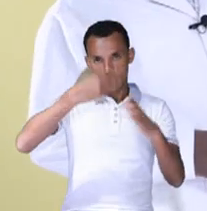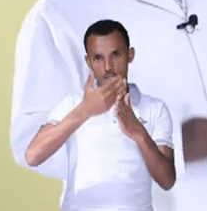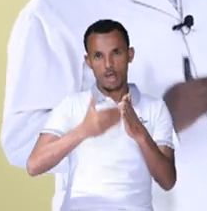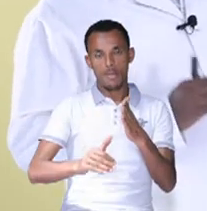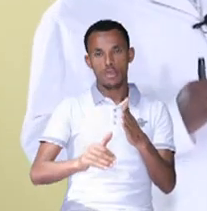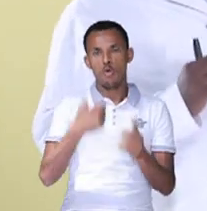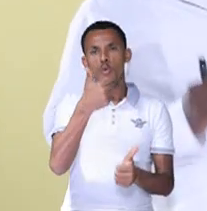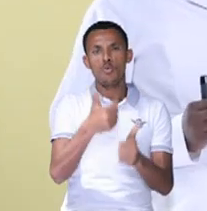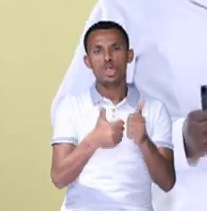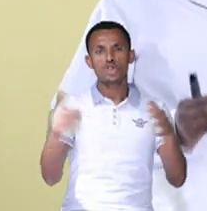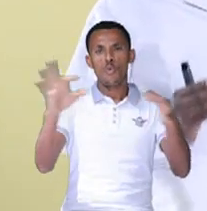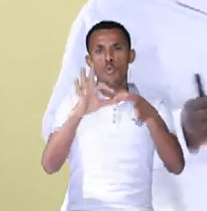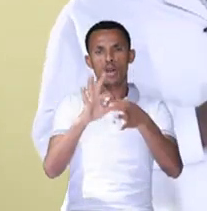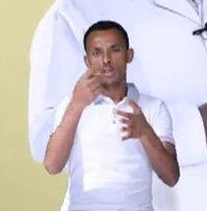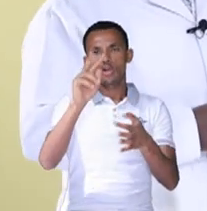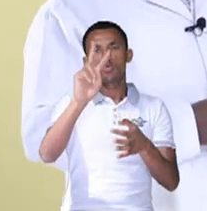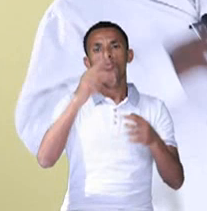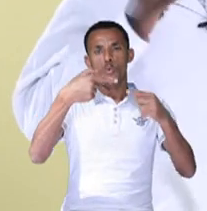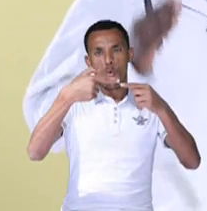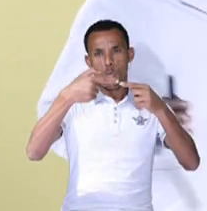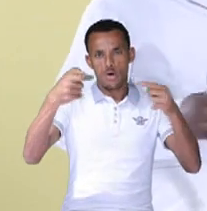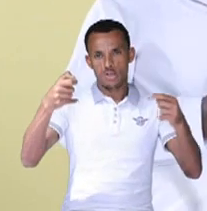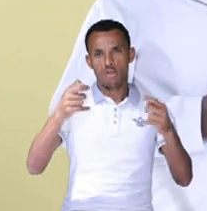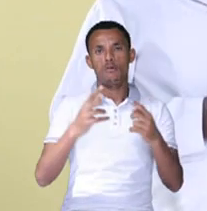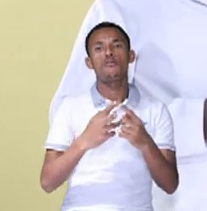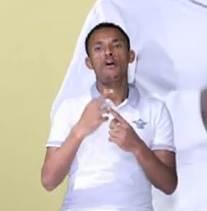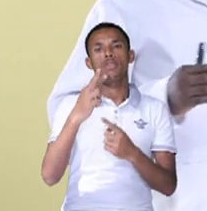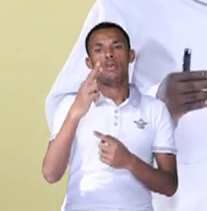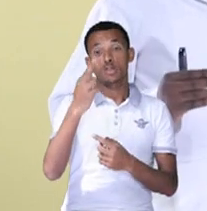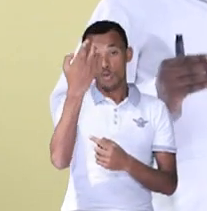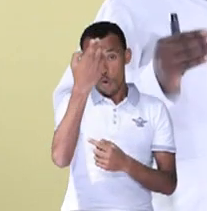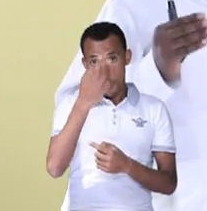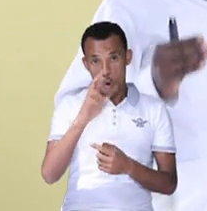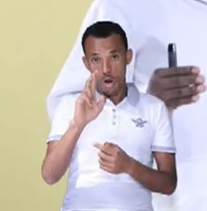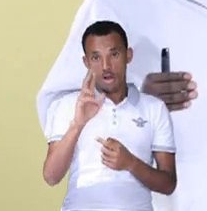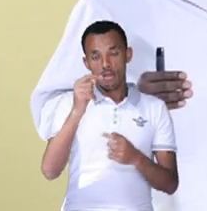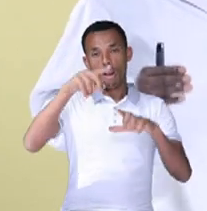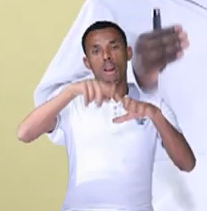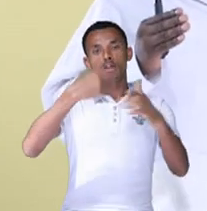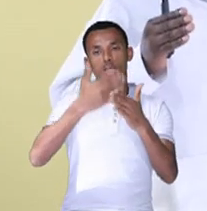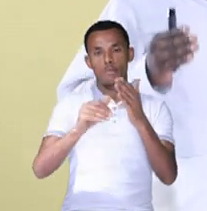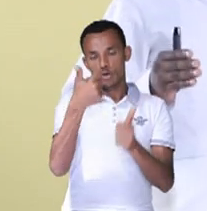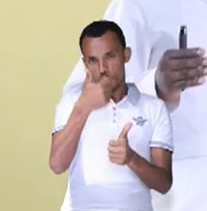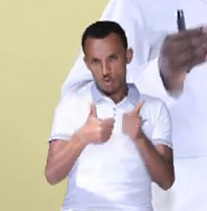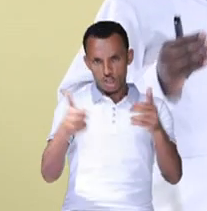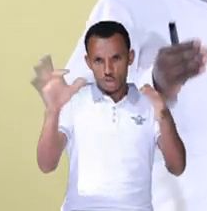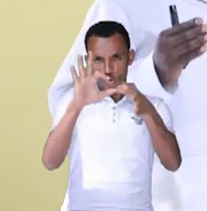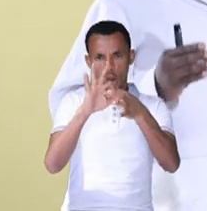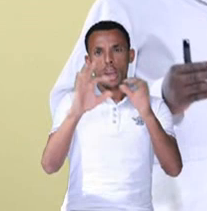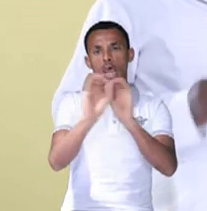segment which connects the two opposite vertices, or the line segment which joined